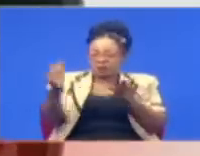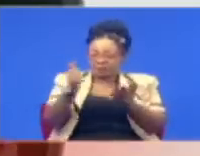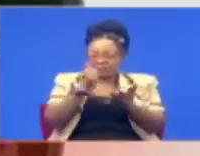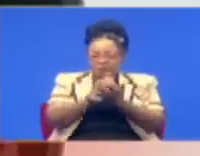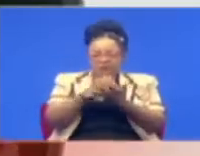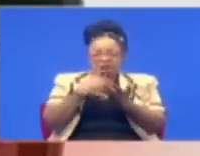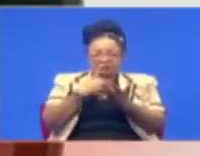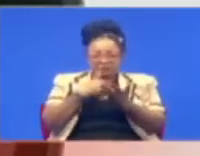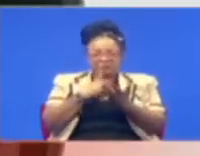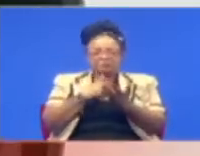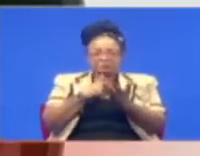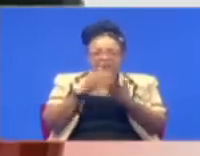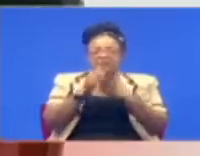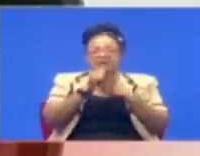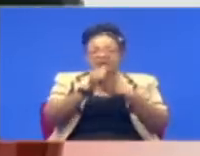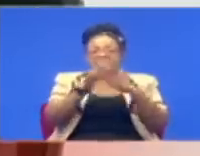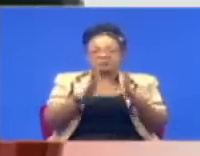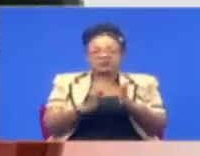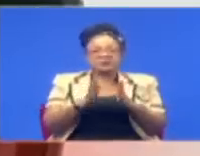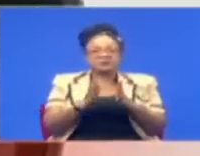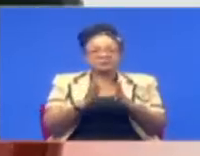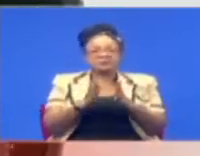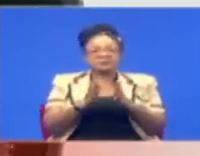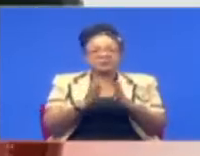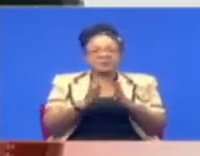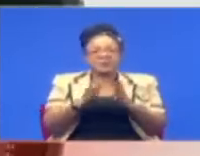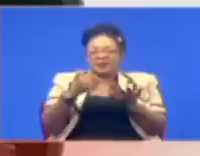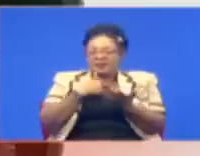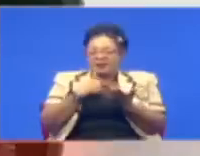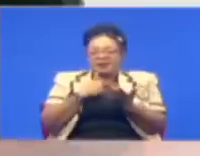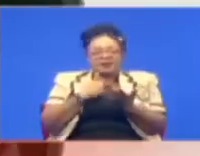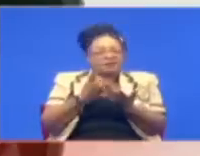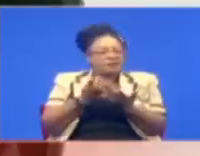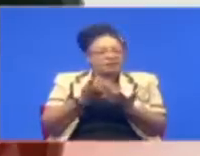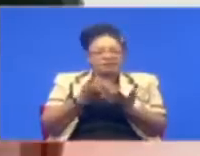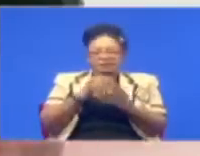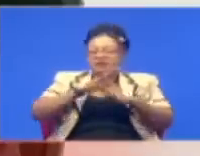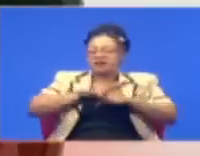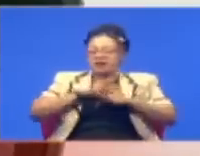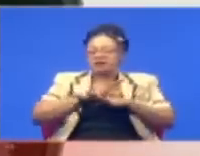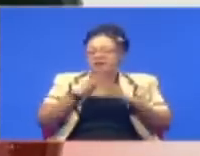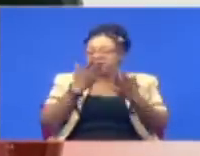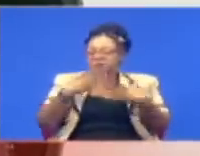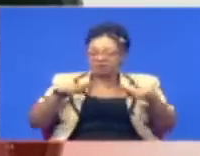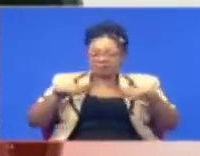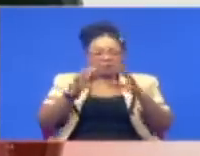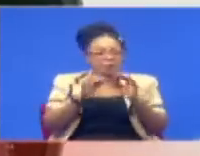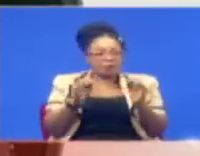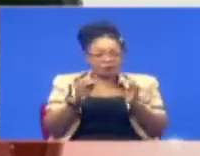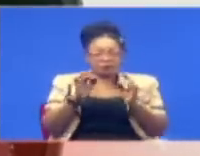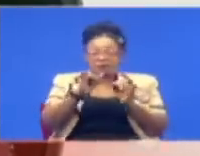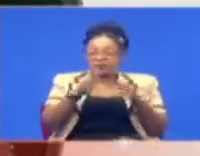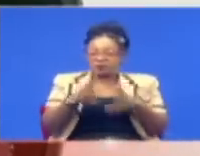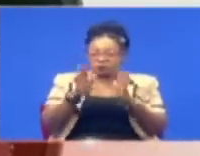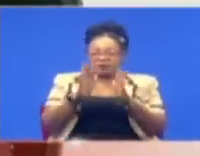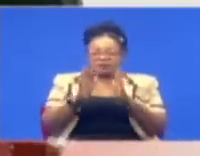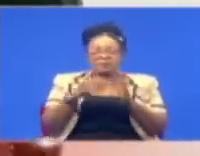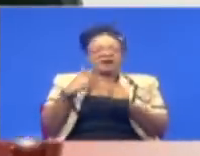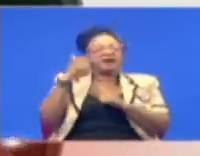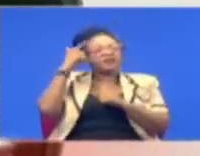captain, you disable me by not having the hands on deck. That way, I think, would be